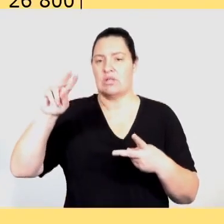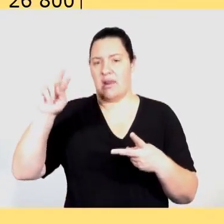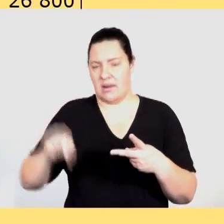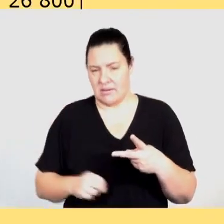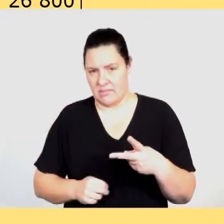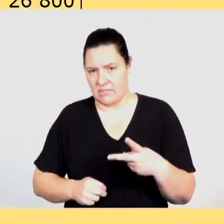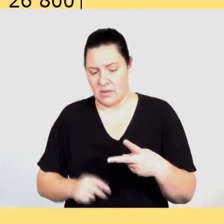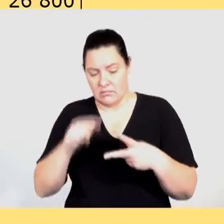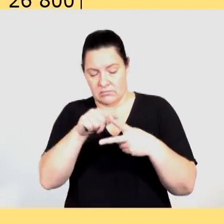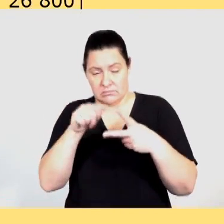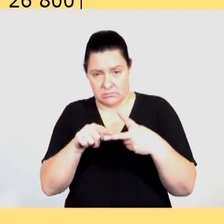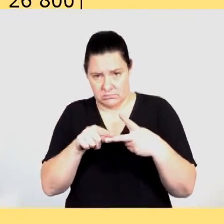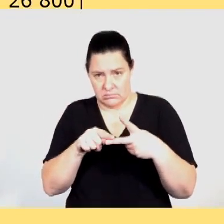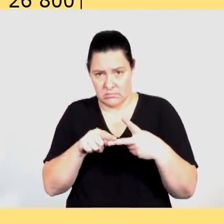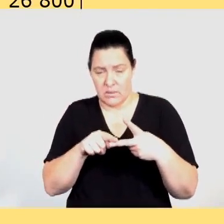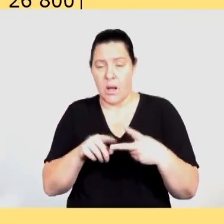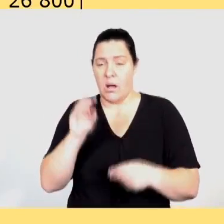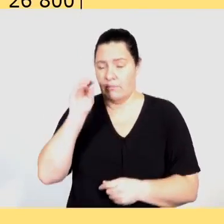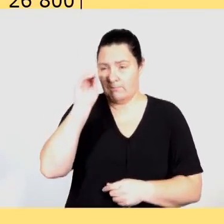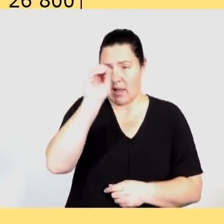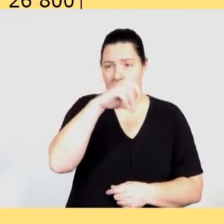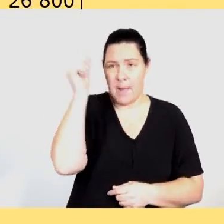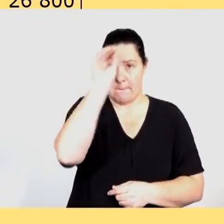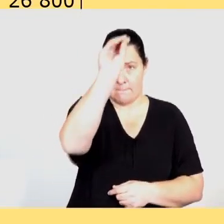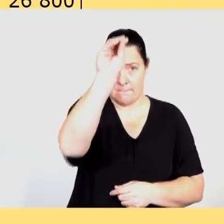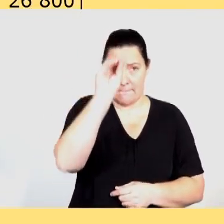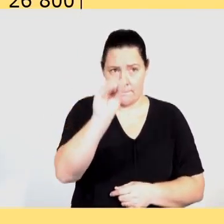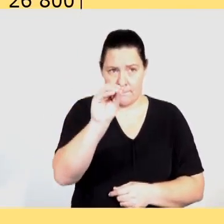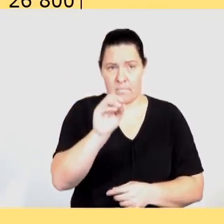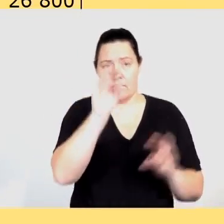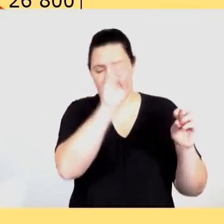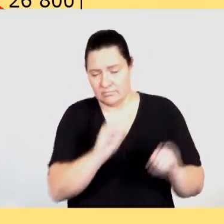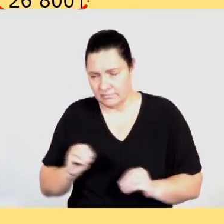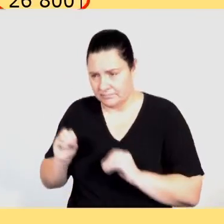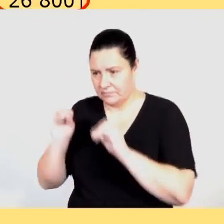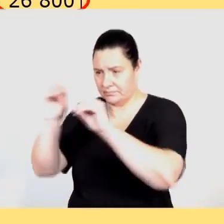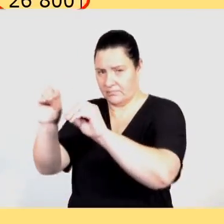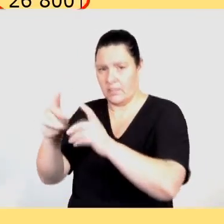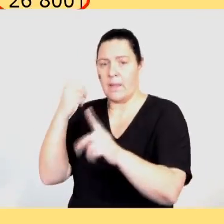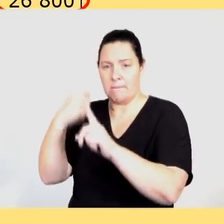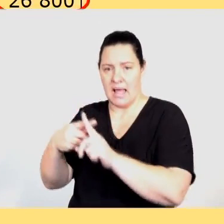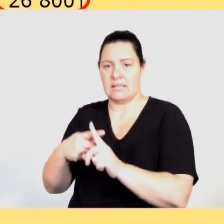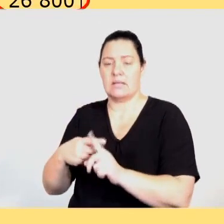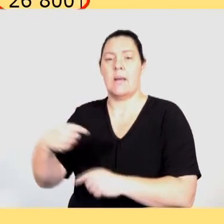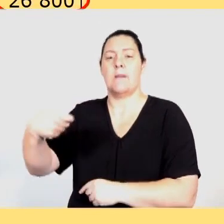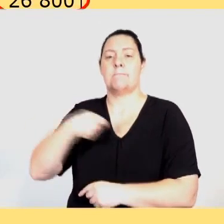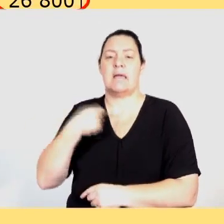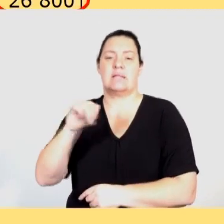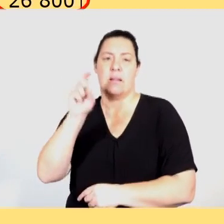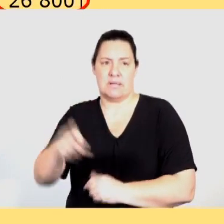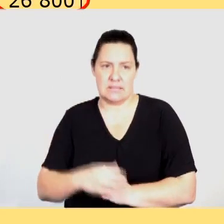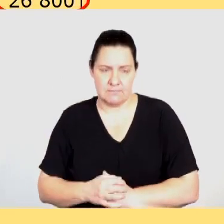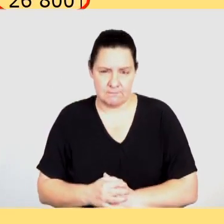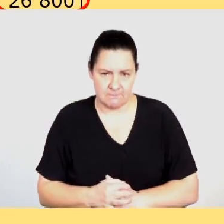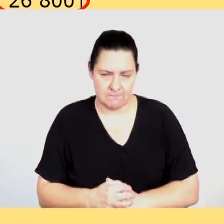Susan. So we need to take the amounts that they are owing us to the debtors list.